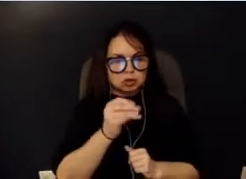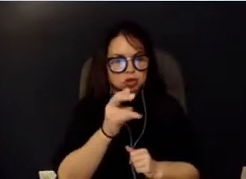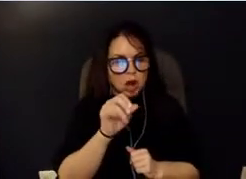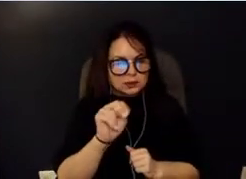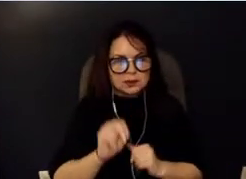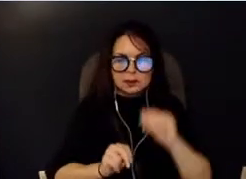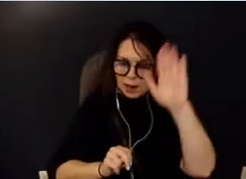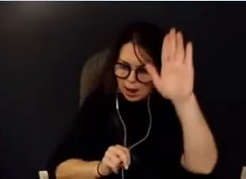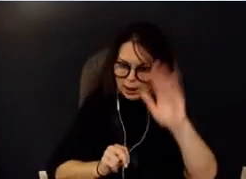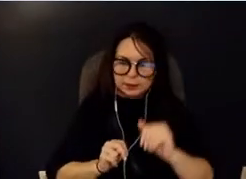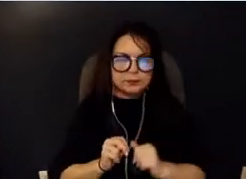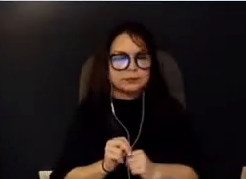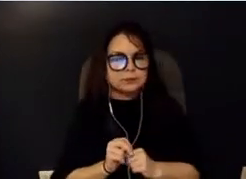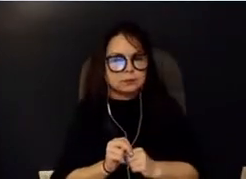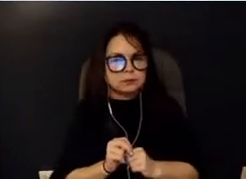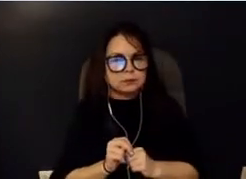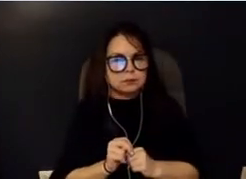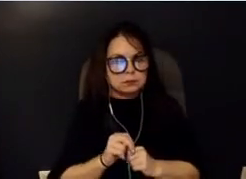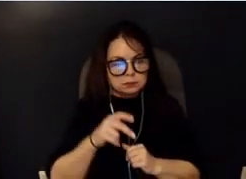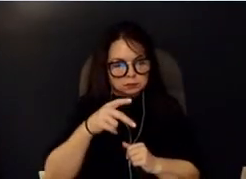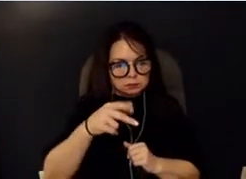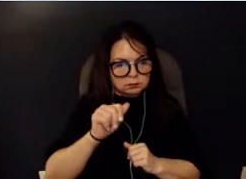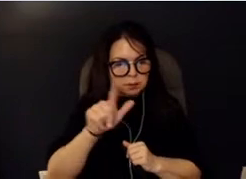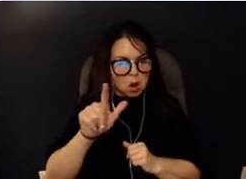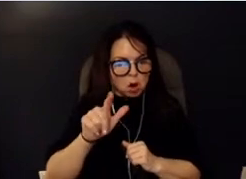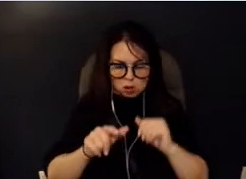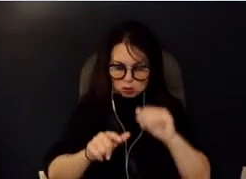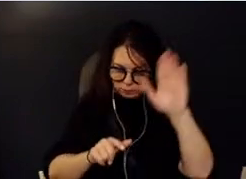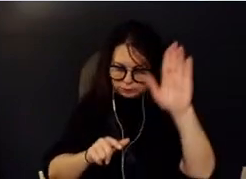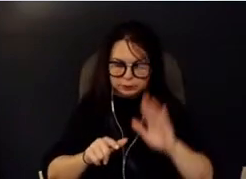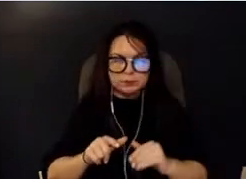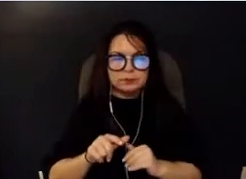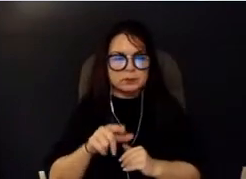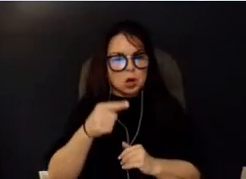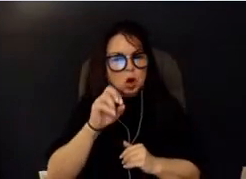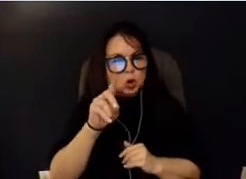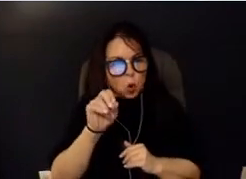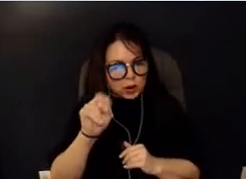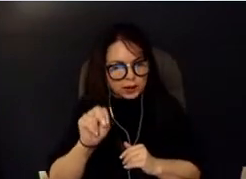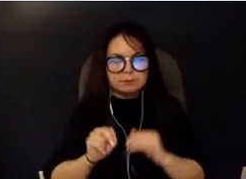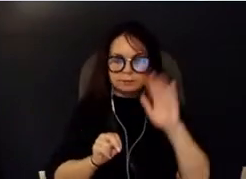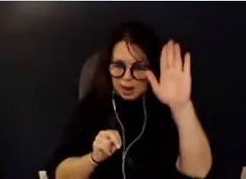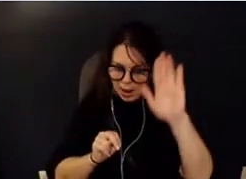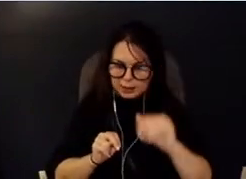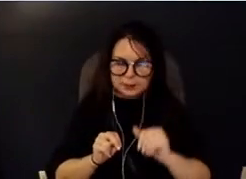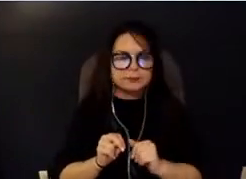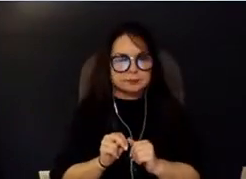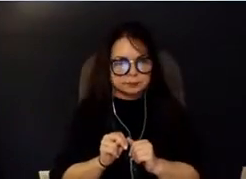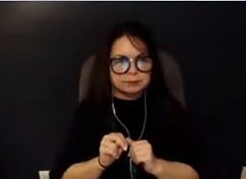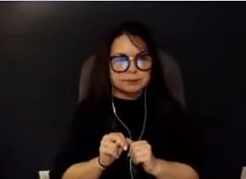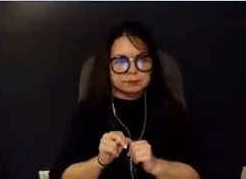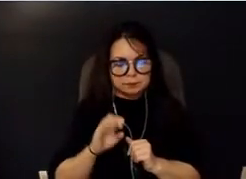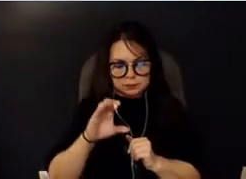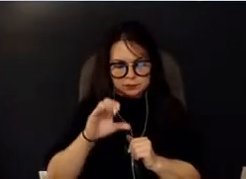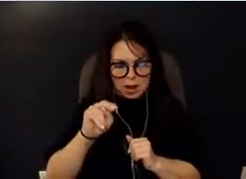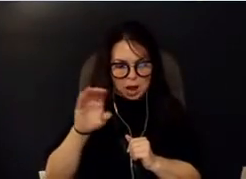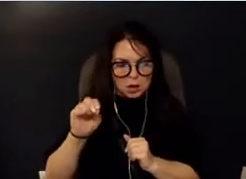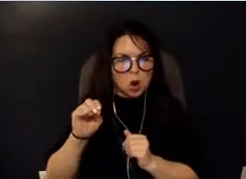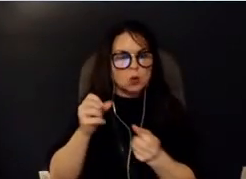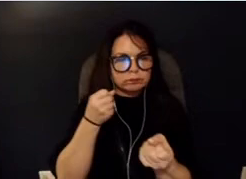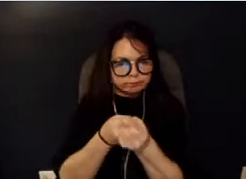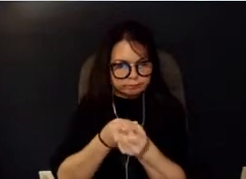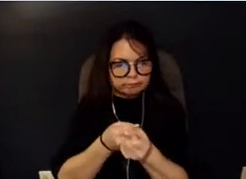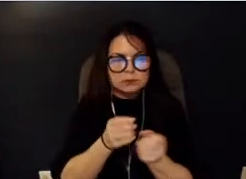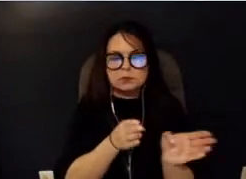Councilmember Palmisano. Aye. Councilmember Gordon. Aye. Councilmember Cano. Aye. Councilmember Reich.